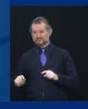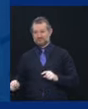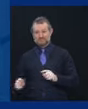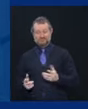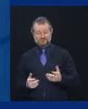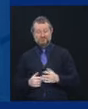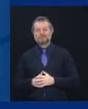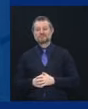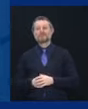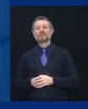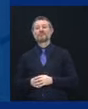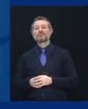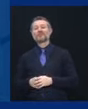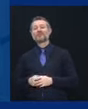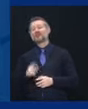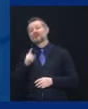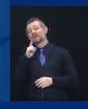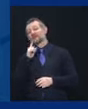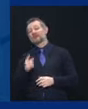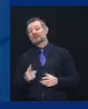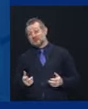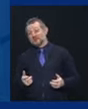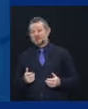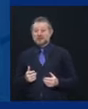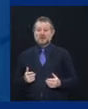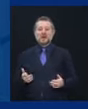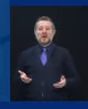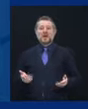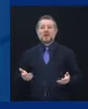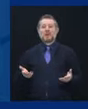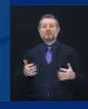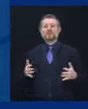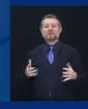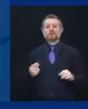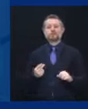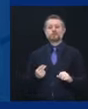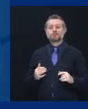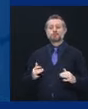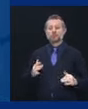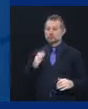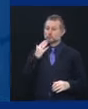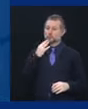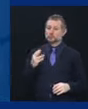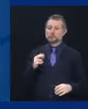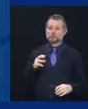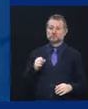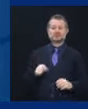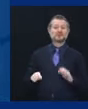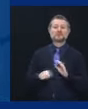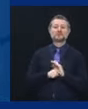it's up, which is the good news. It's varied, which is the bad news.